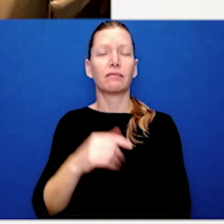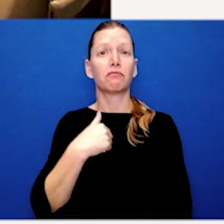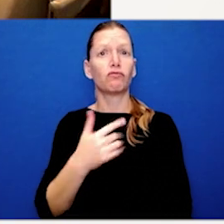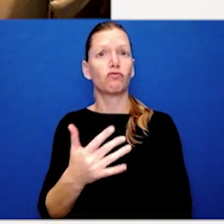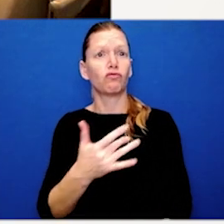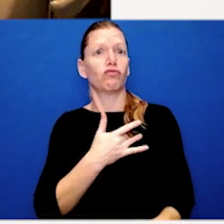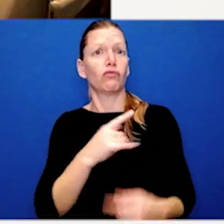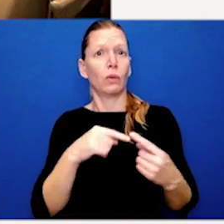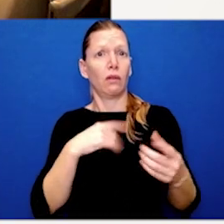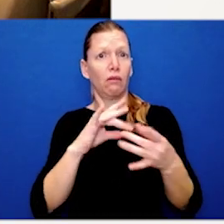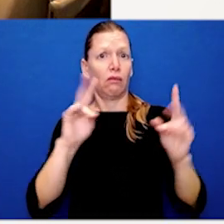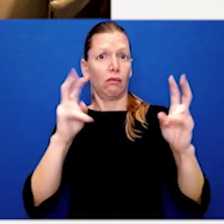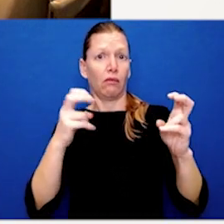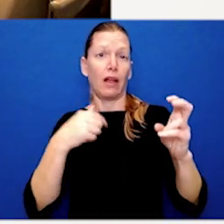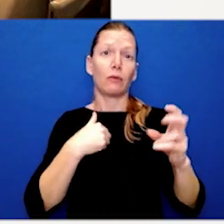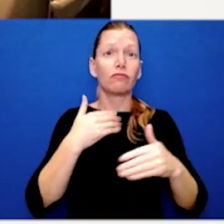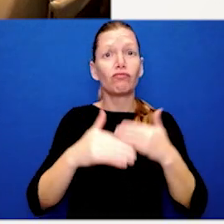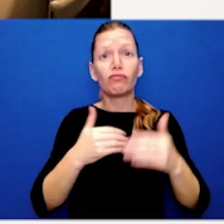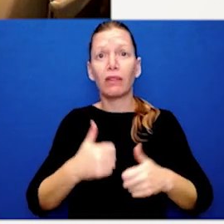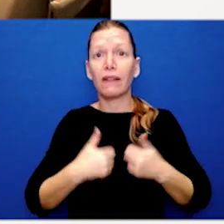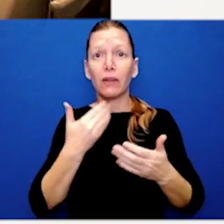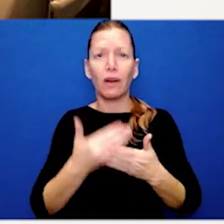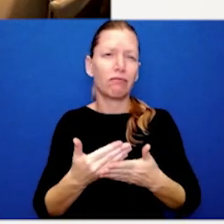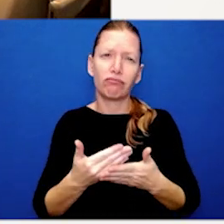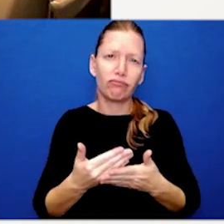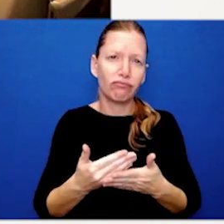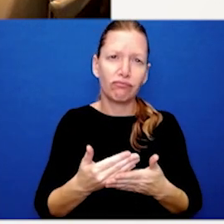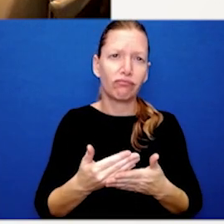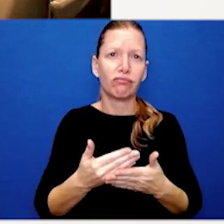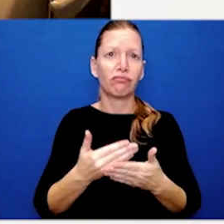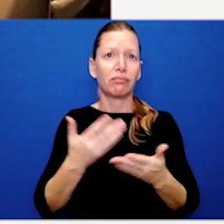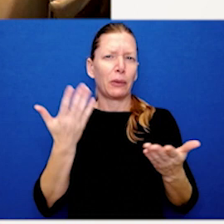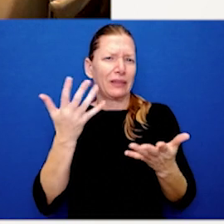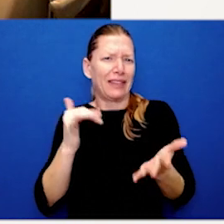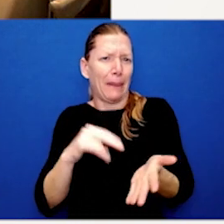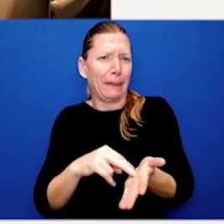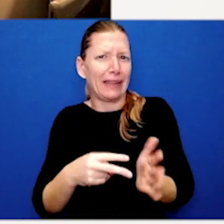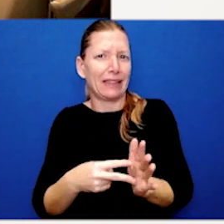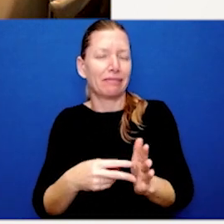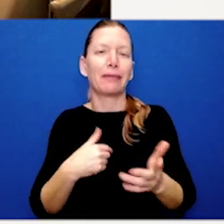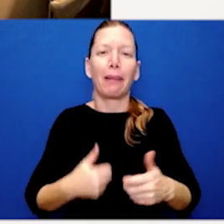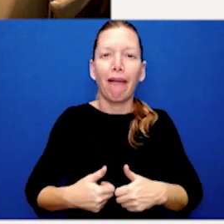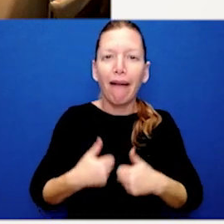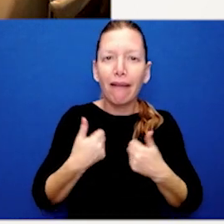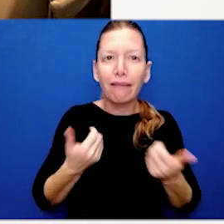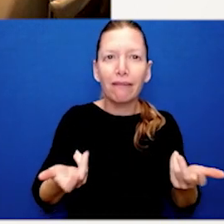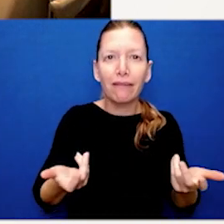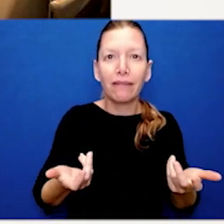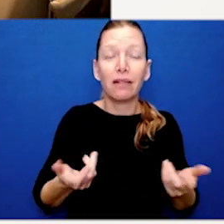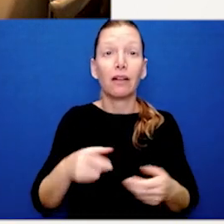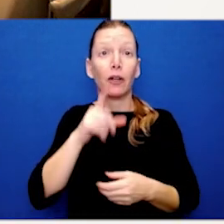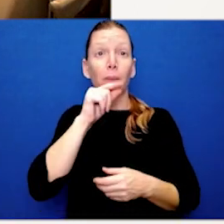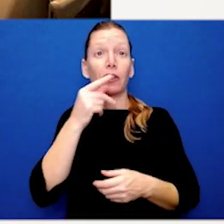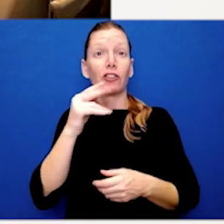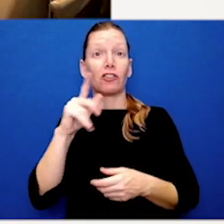It's not sentimental, though, I mean, like, as I was living well, I say, well, what does that mean? I'm alive.